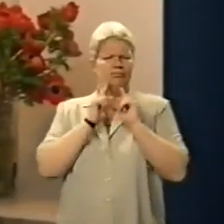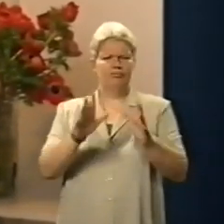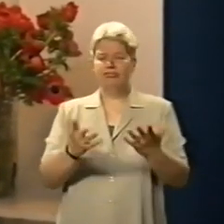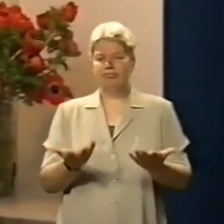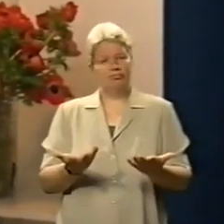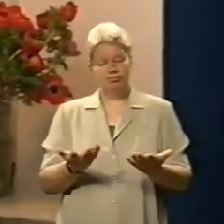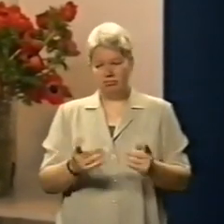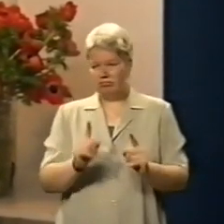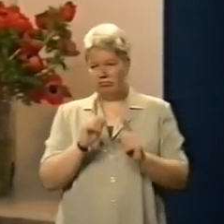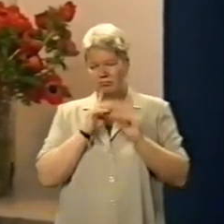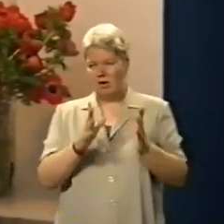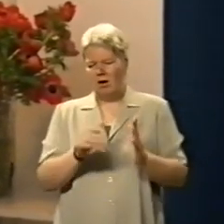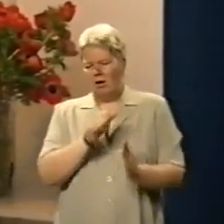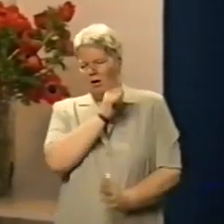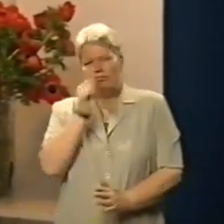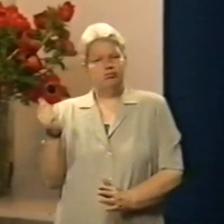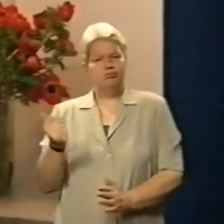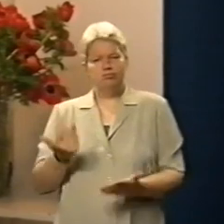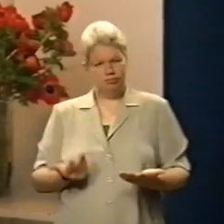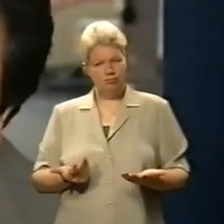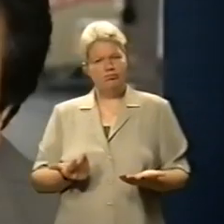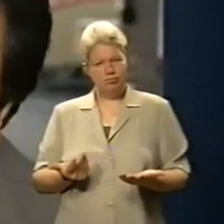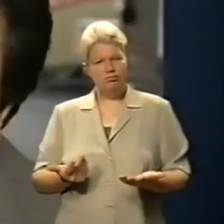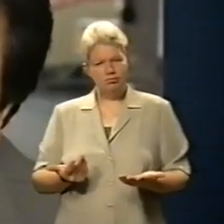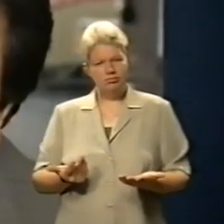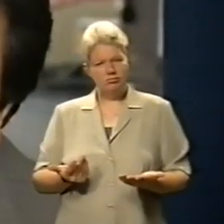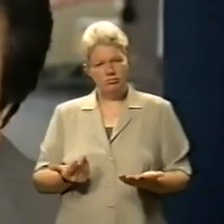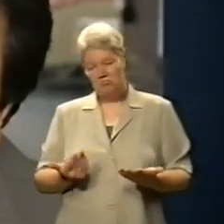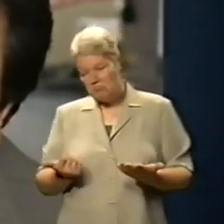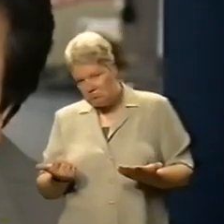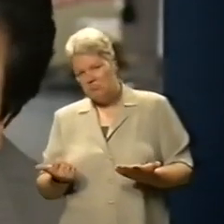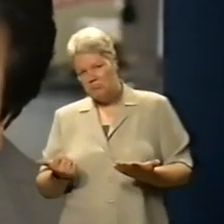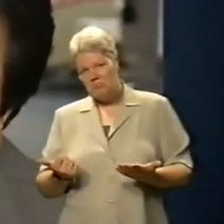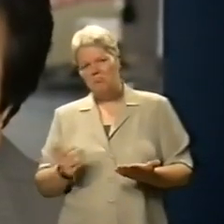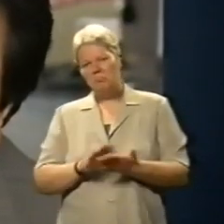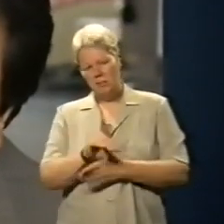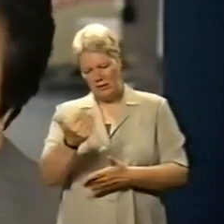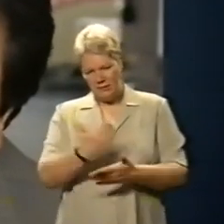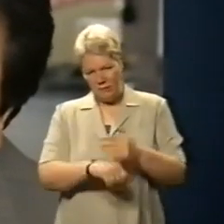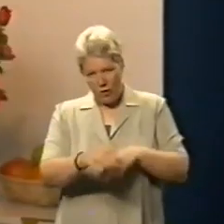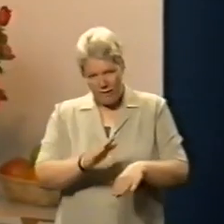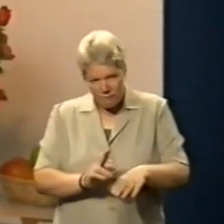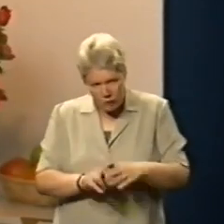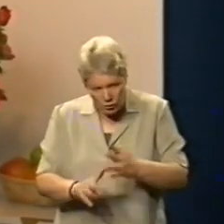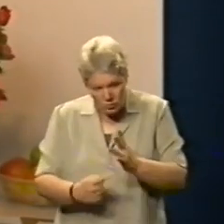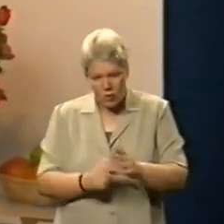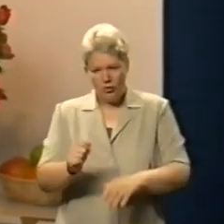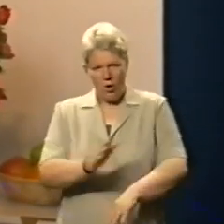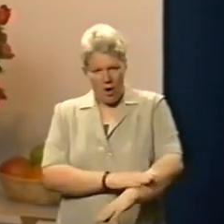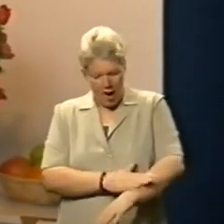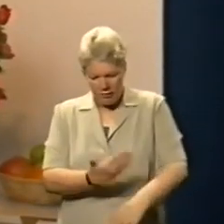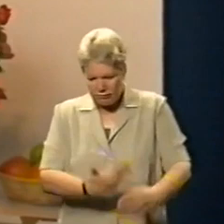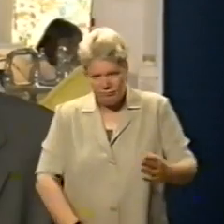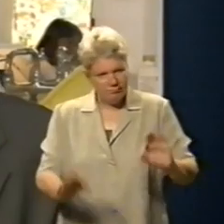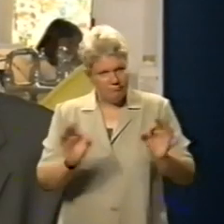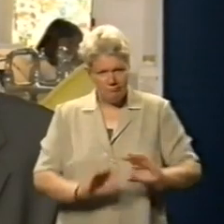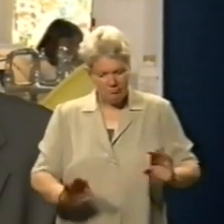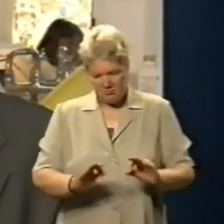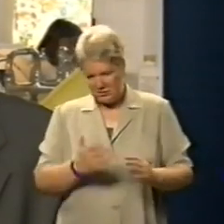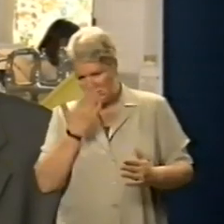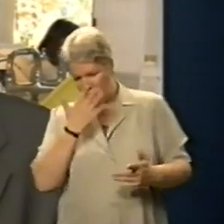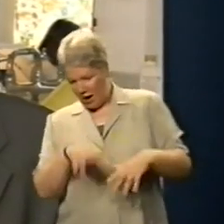It's absolutely heaven. We've been able to save your foot, your leg, and the way it is going.